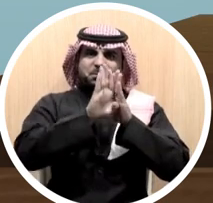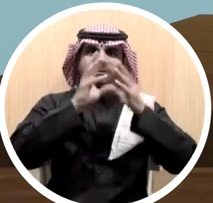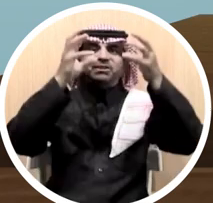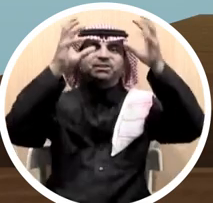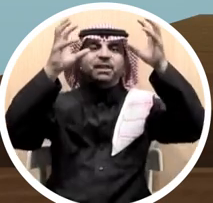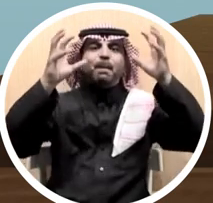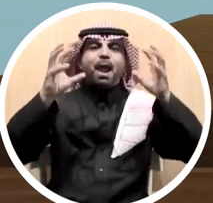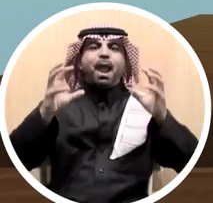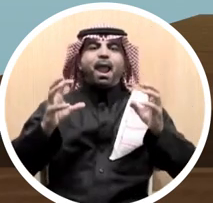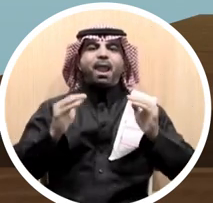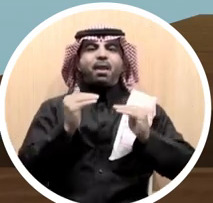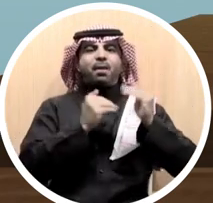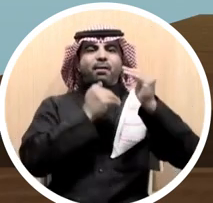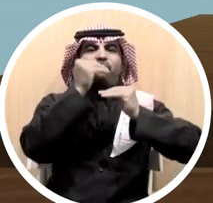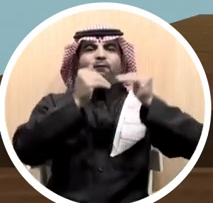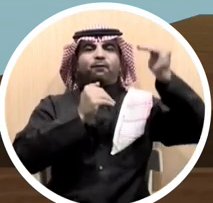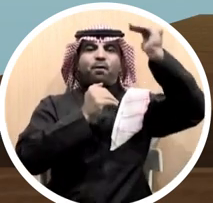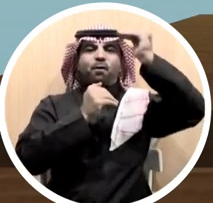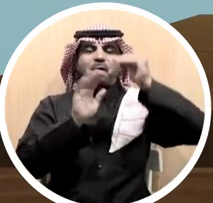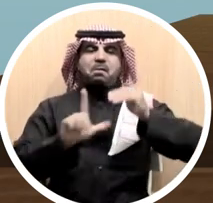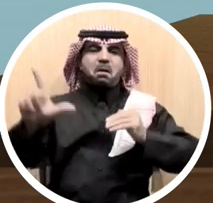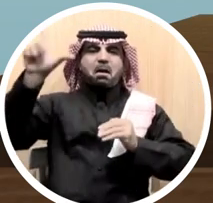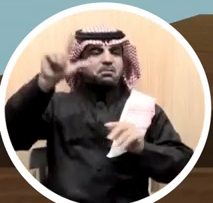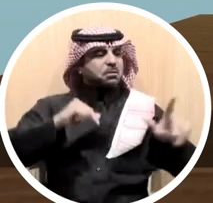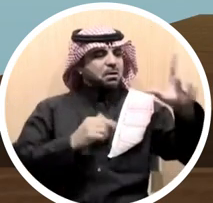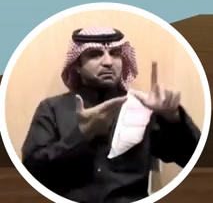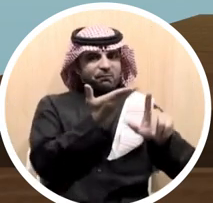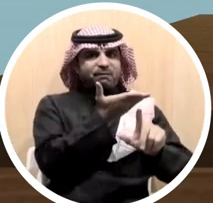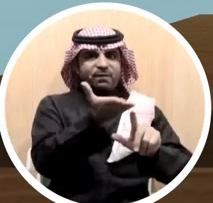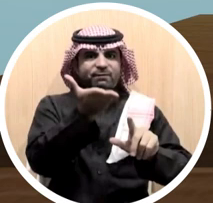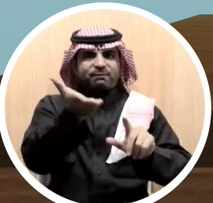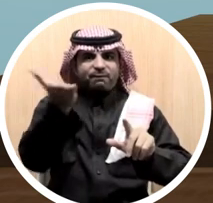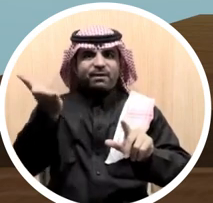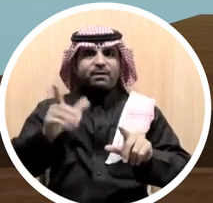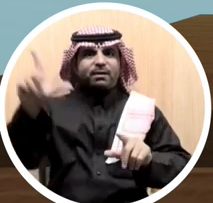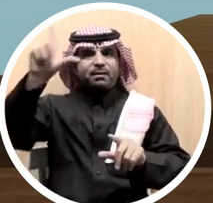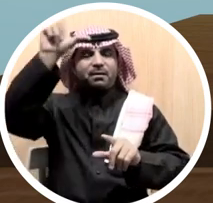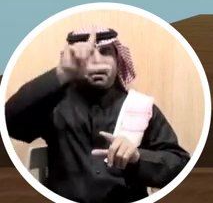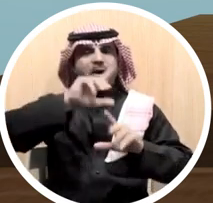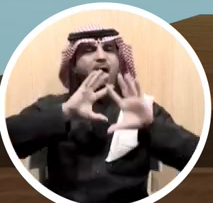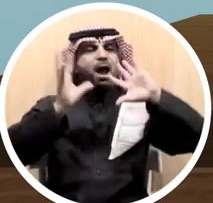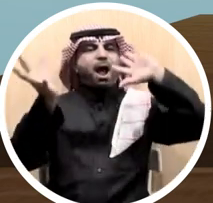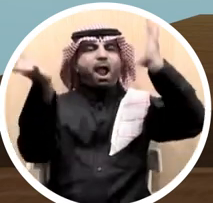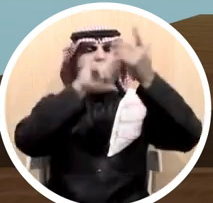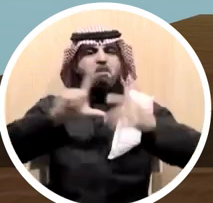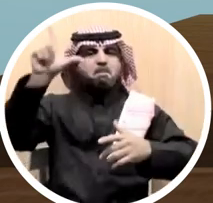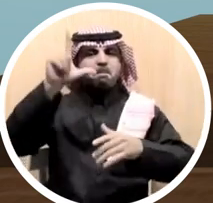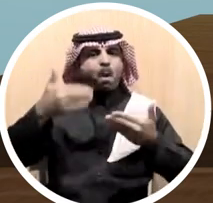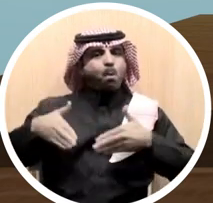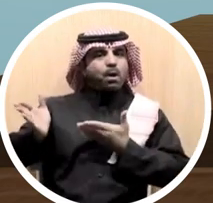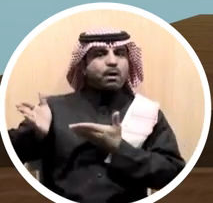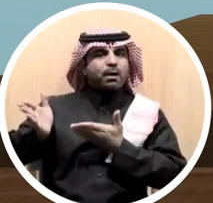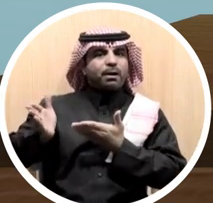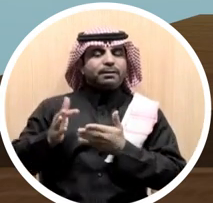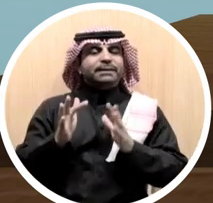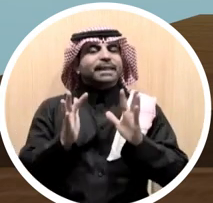wait, people with disabilities have climbed Mount Everest, become CEOs, world leaders, and musicians. We see people